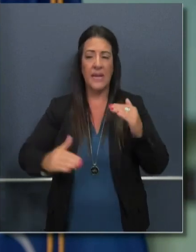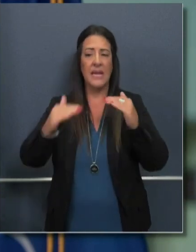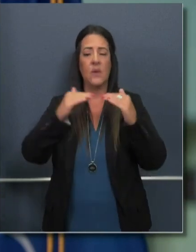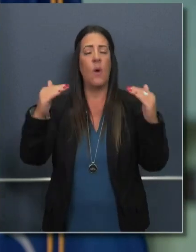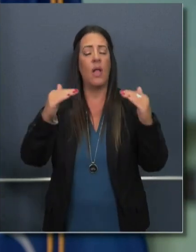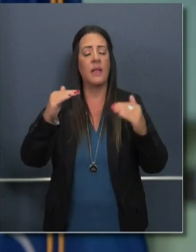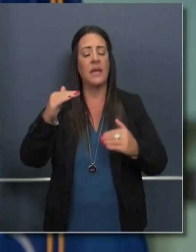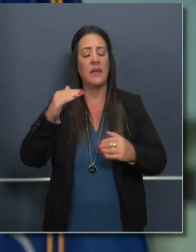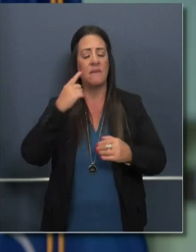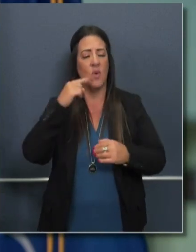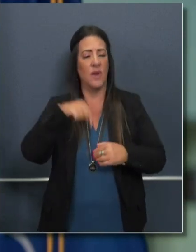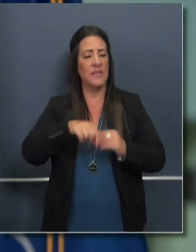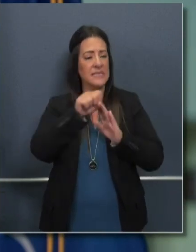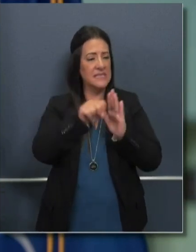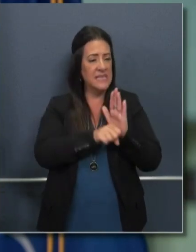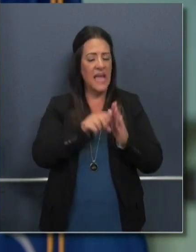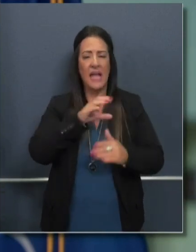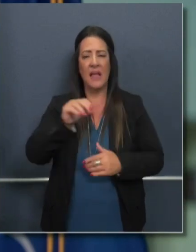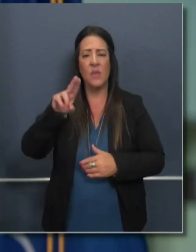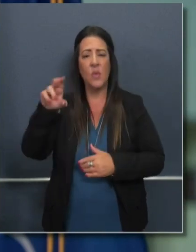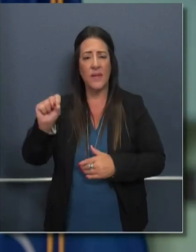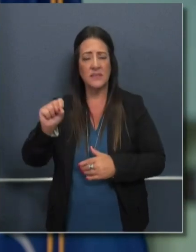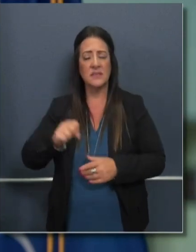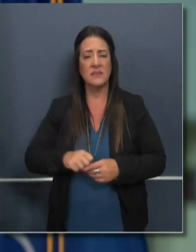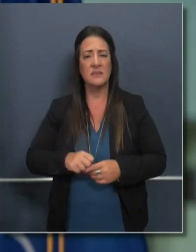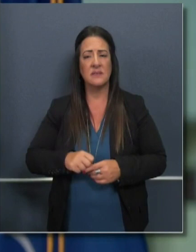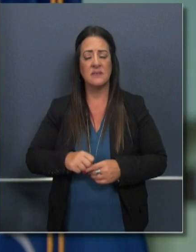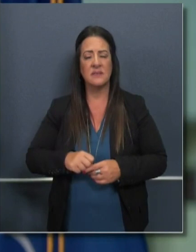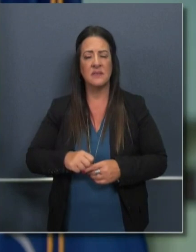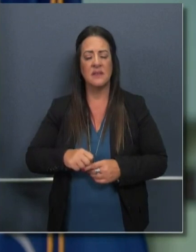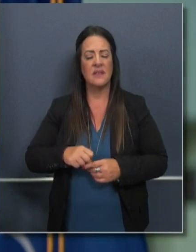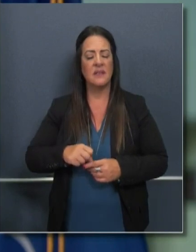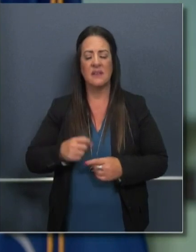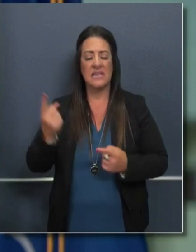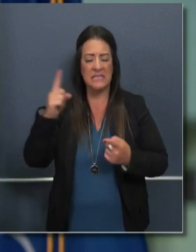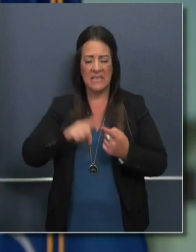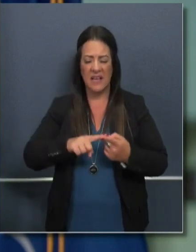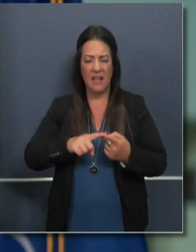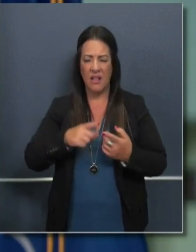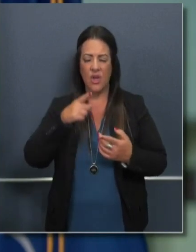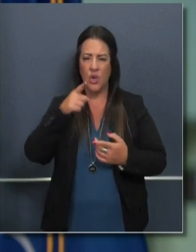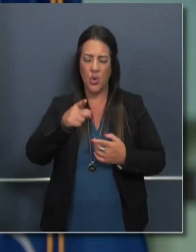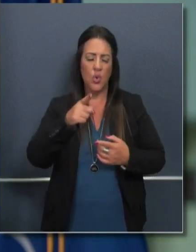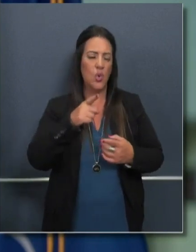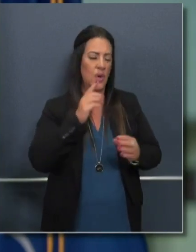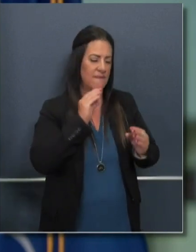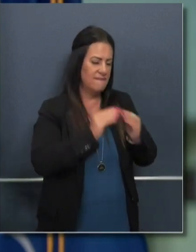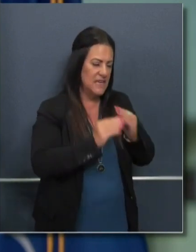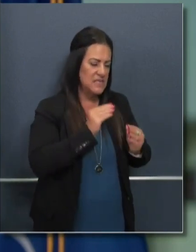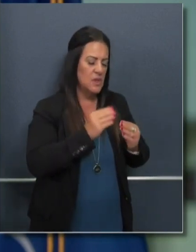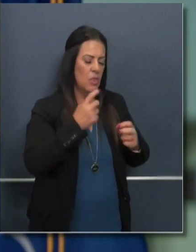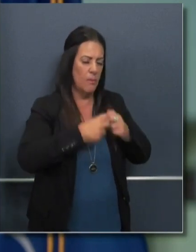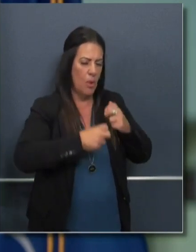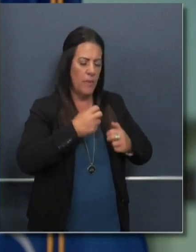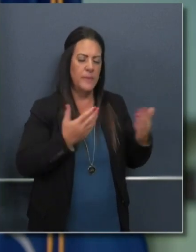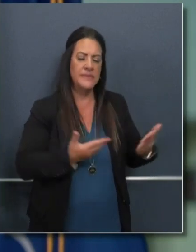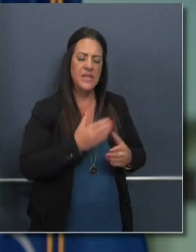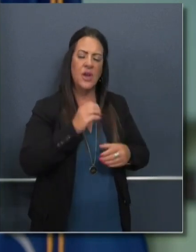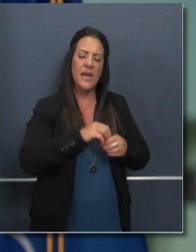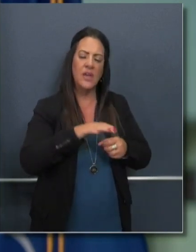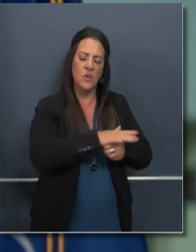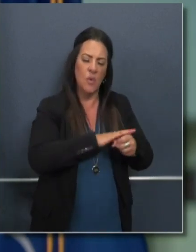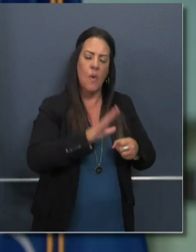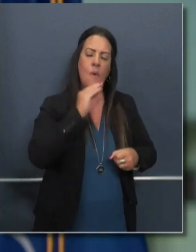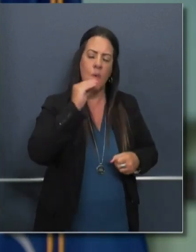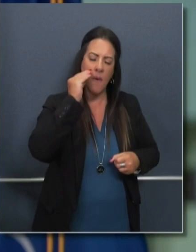equality in this state and nation unless you address the disparities in caregiving at home and the responsibilities that